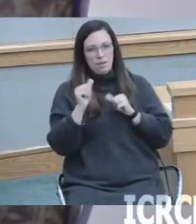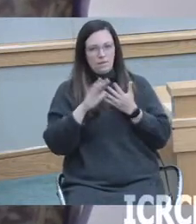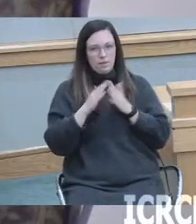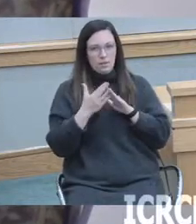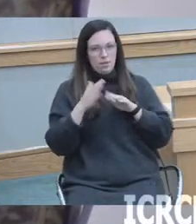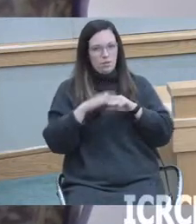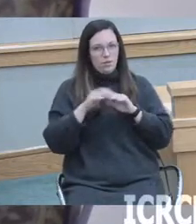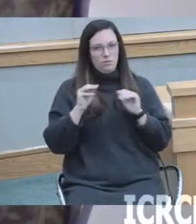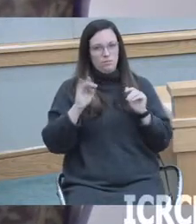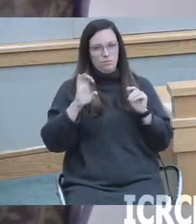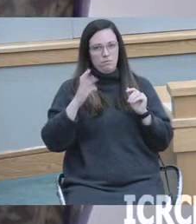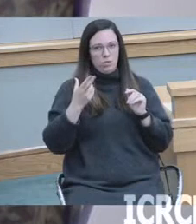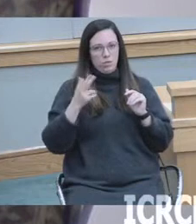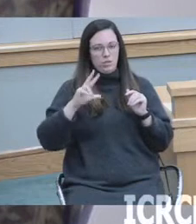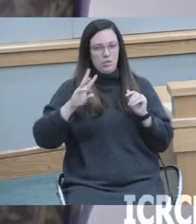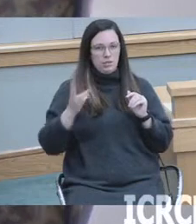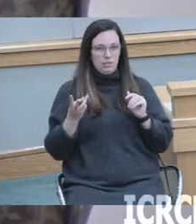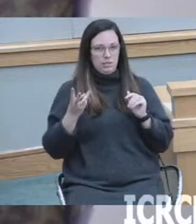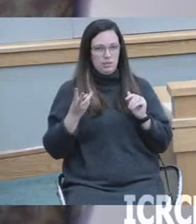March,